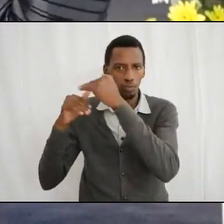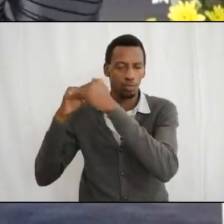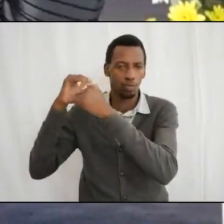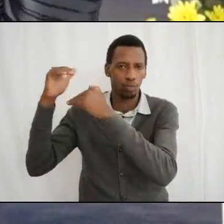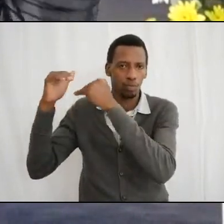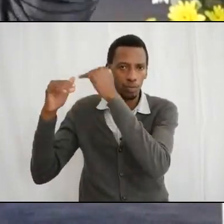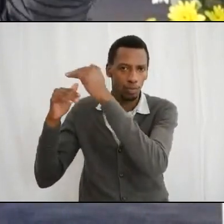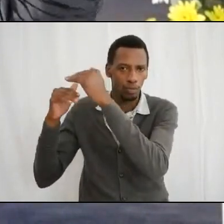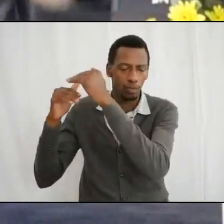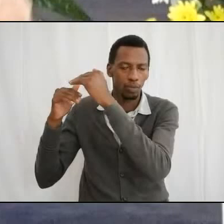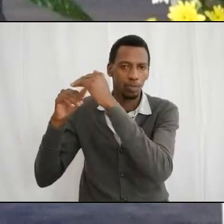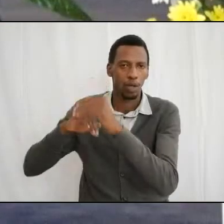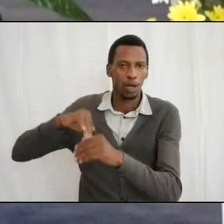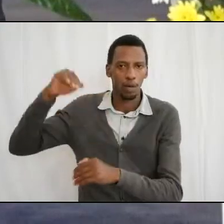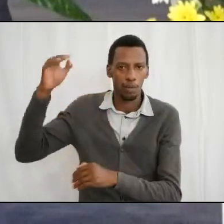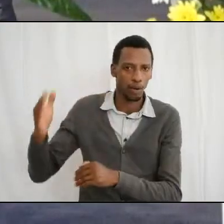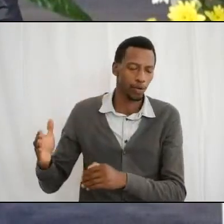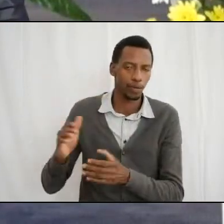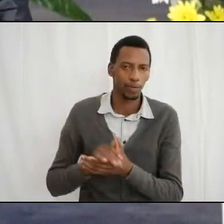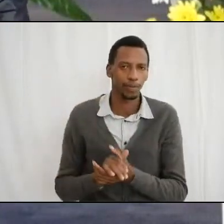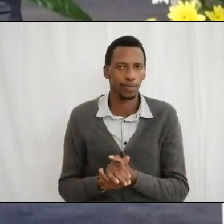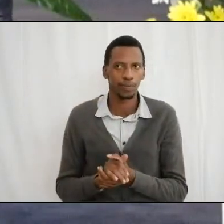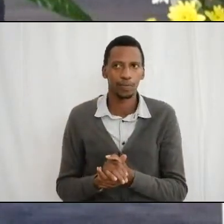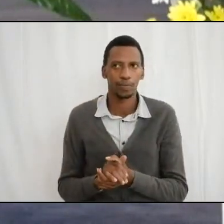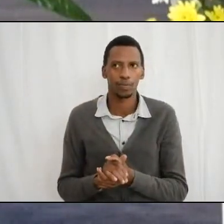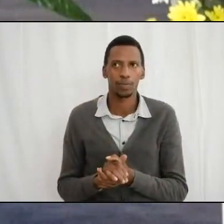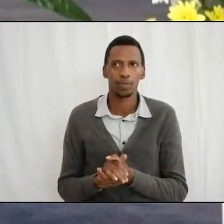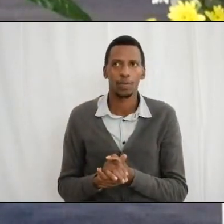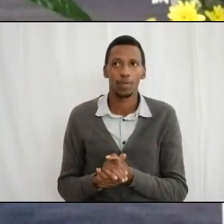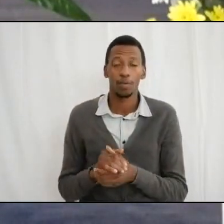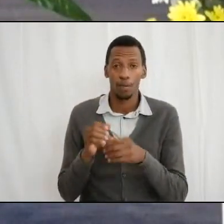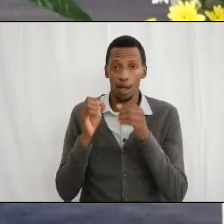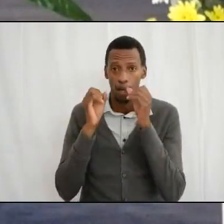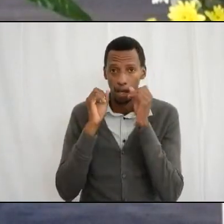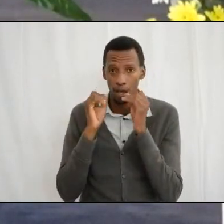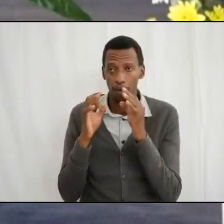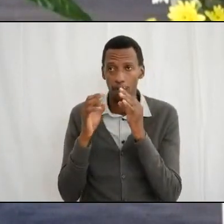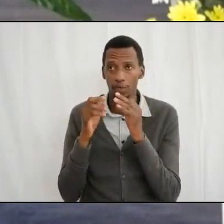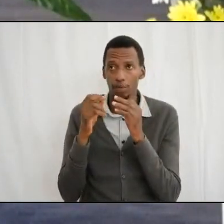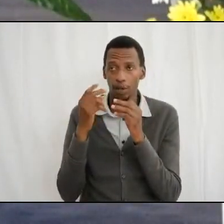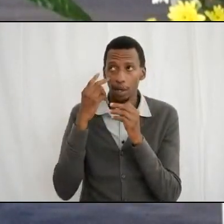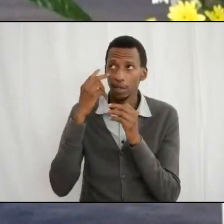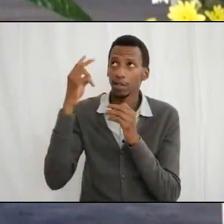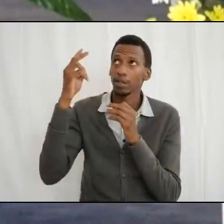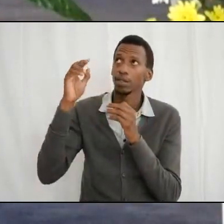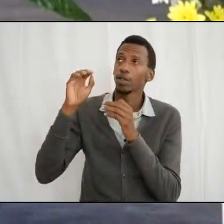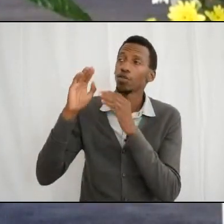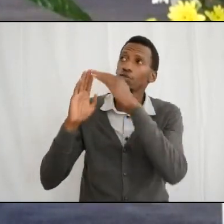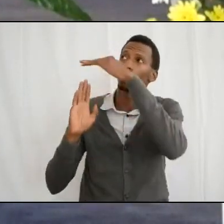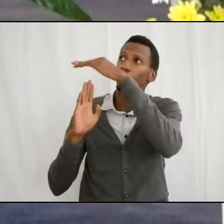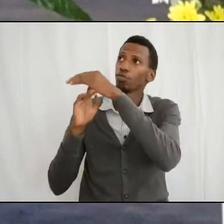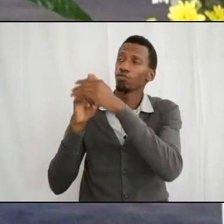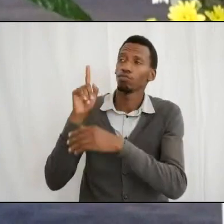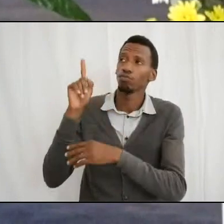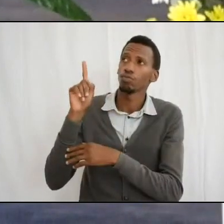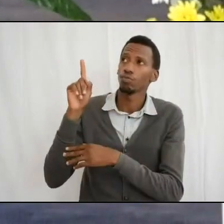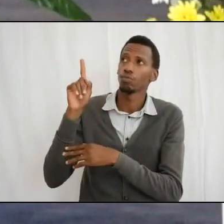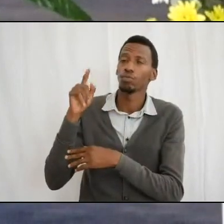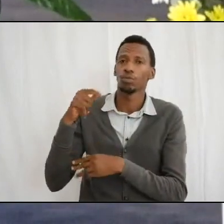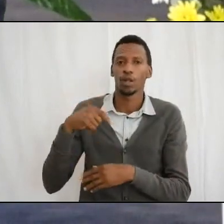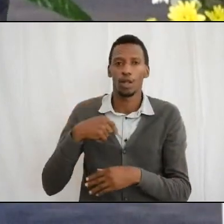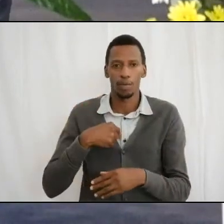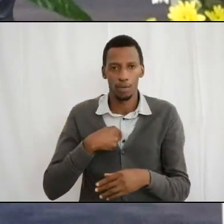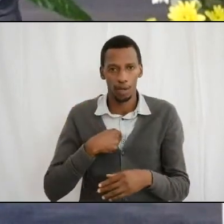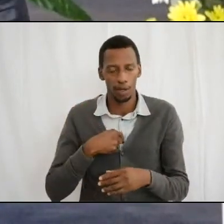I could, climbing the mountain, as long as I could see the top, I was